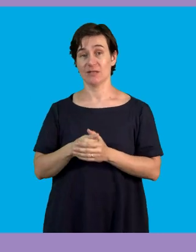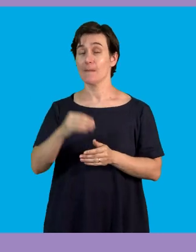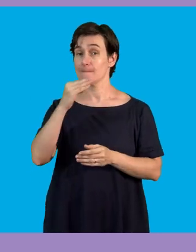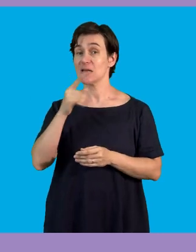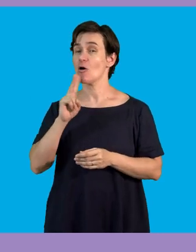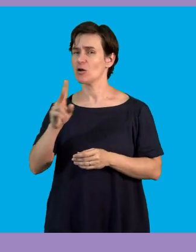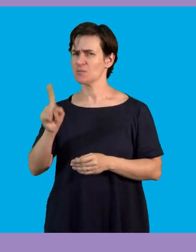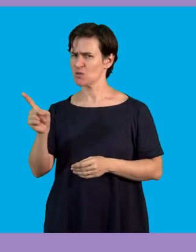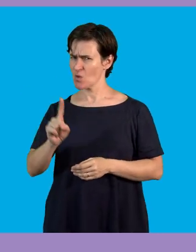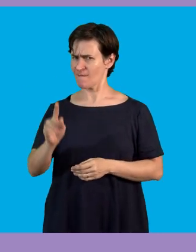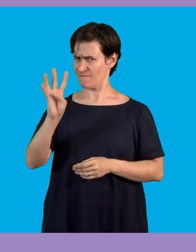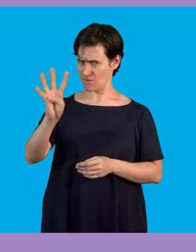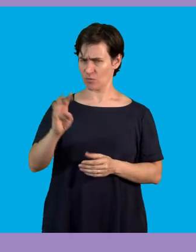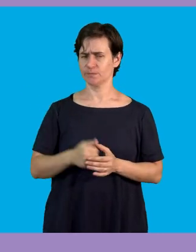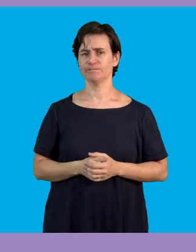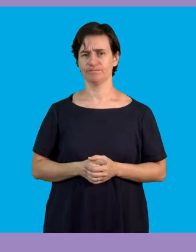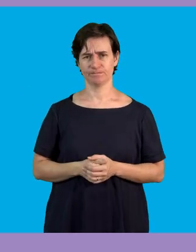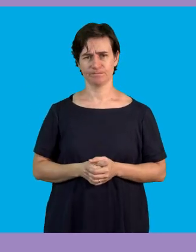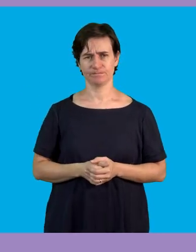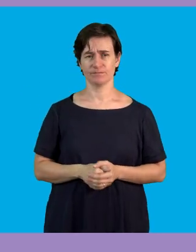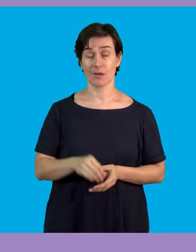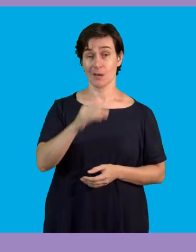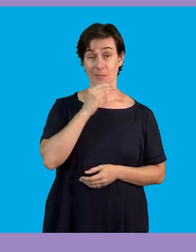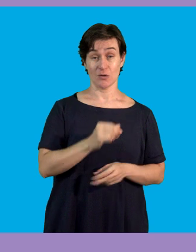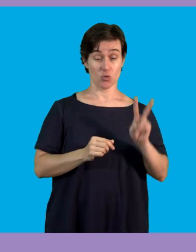give us 4. So 2